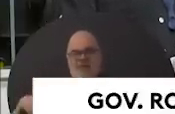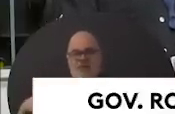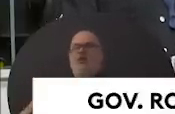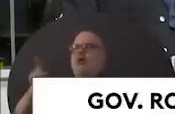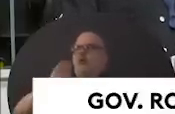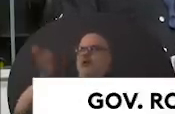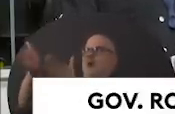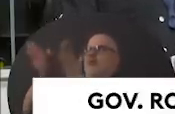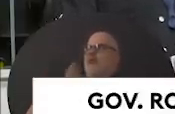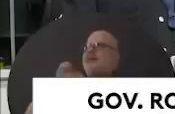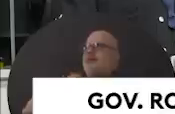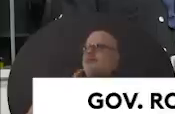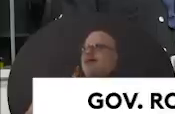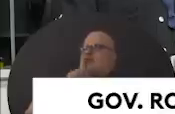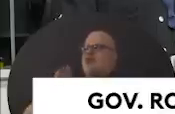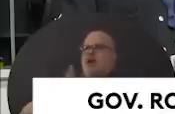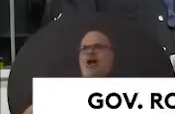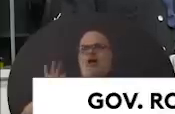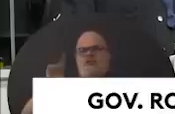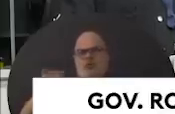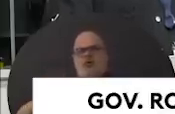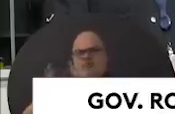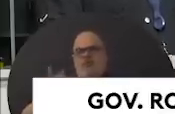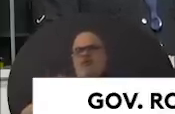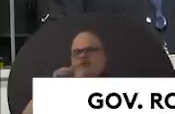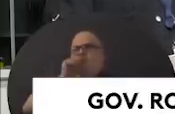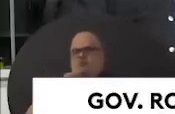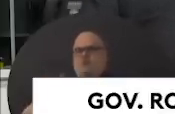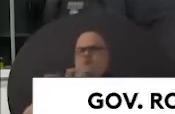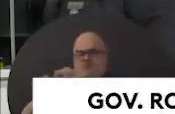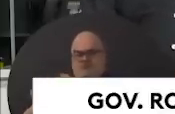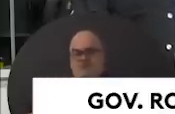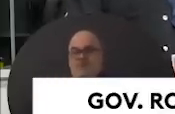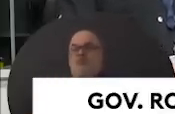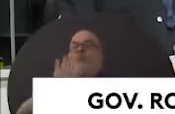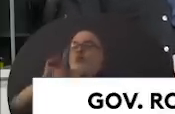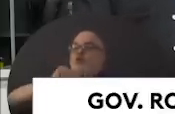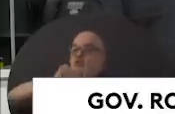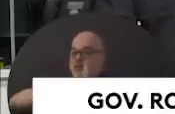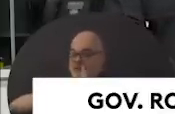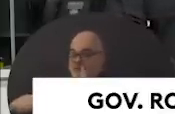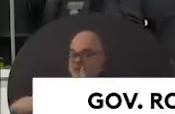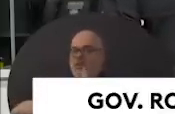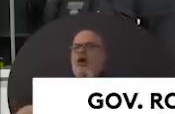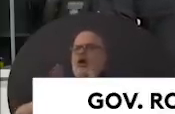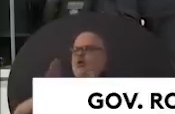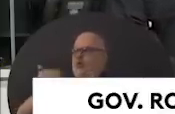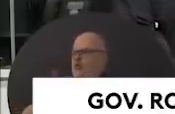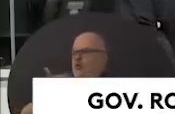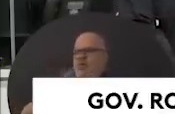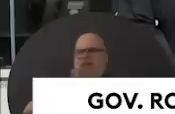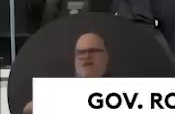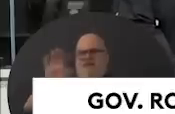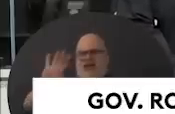we need to make sure Florida communities get through this. I would just stress again, though, these they're going to put out another advisory at 5 o'clock.